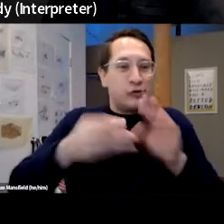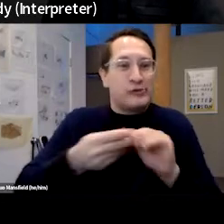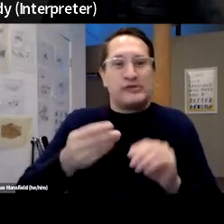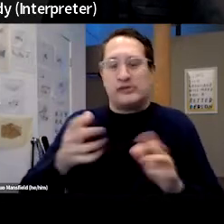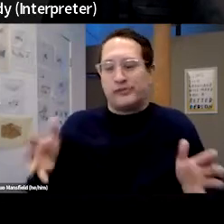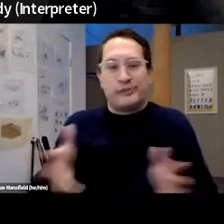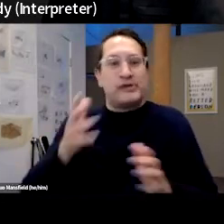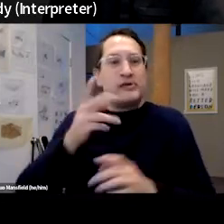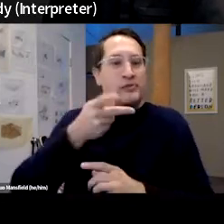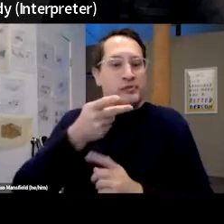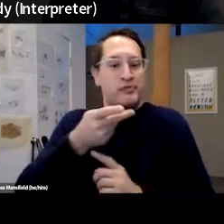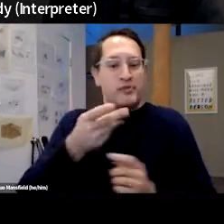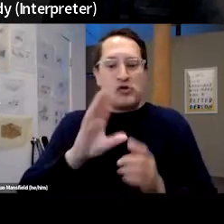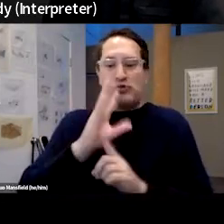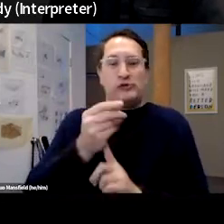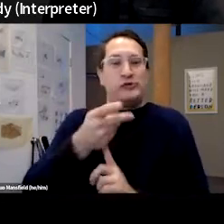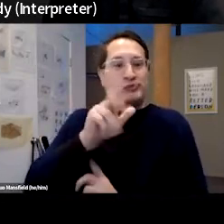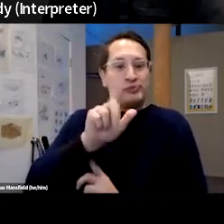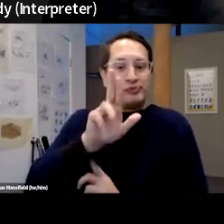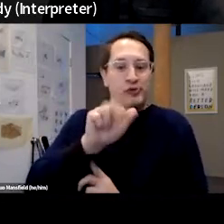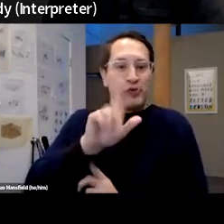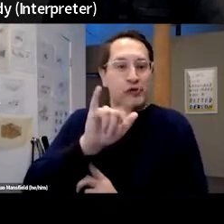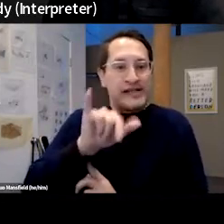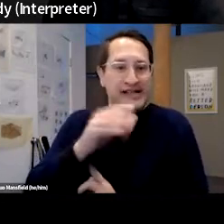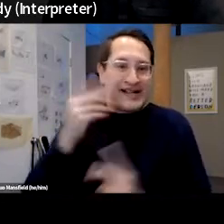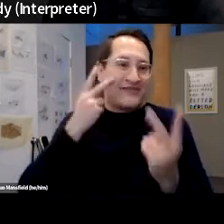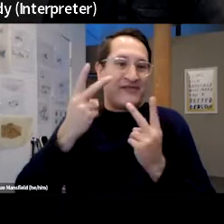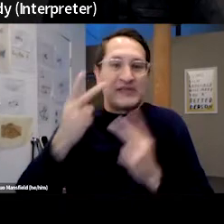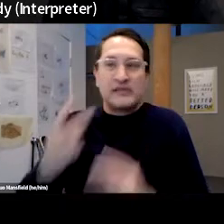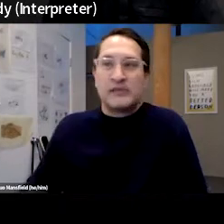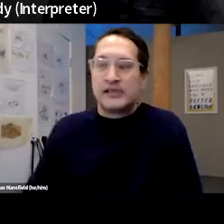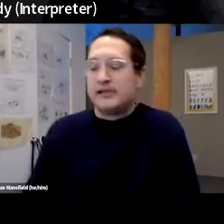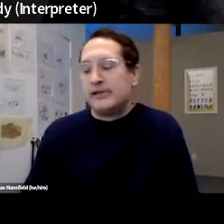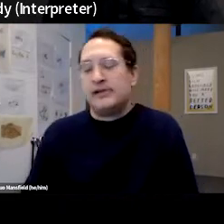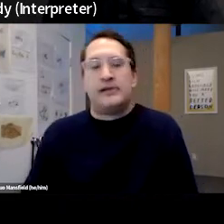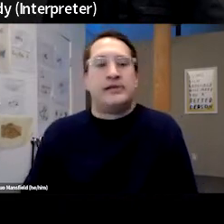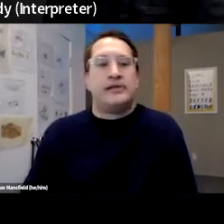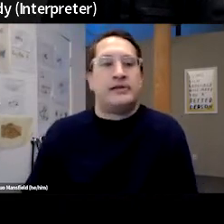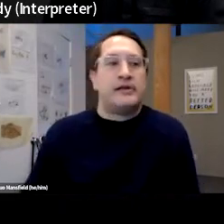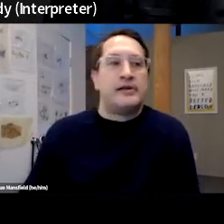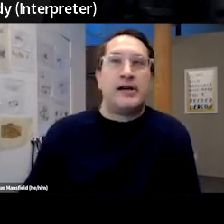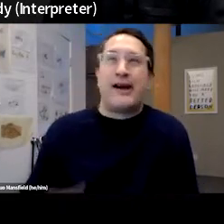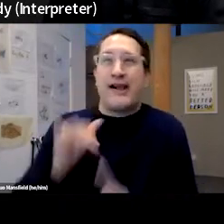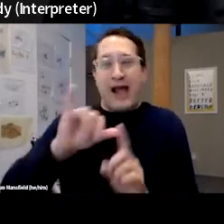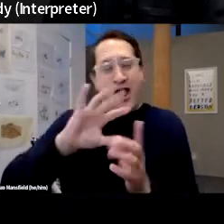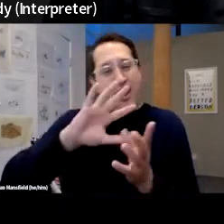and encourage cultural narratives and foster cultural plurality and visibility.